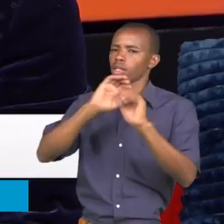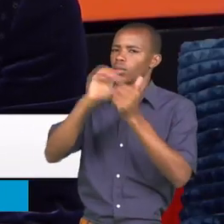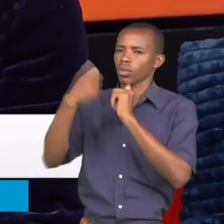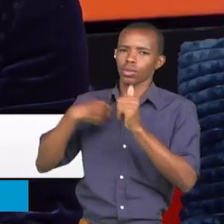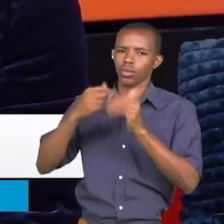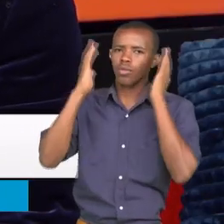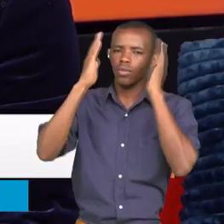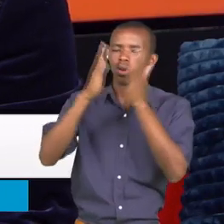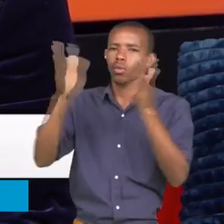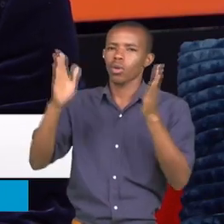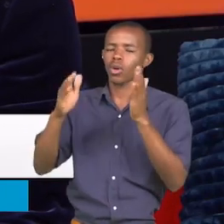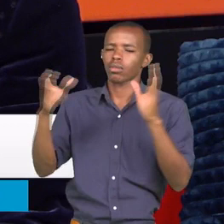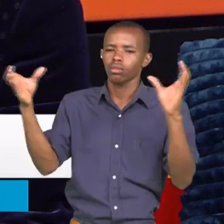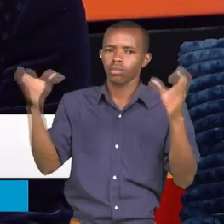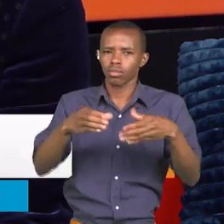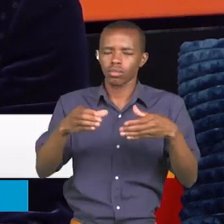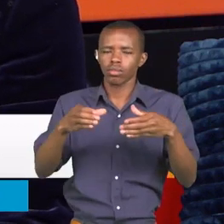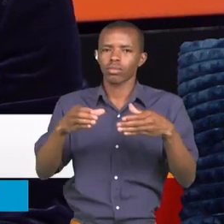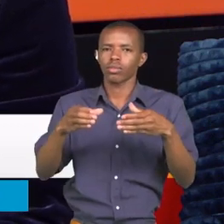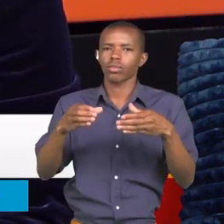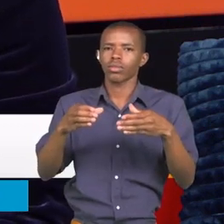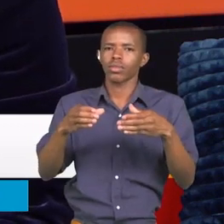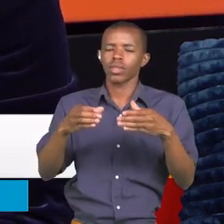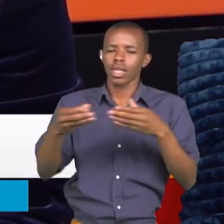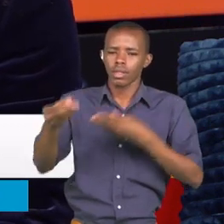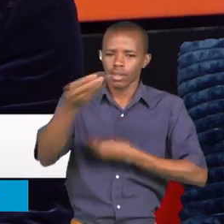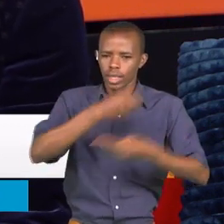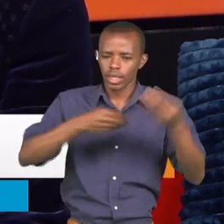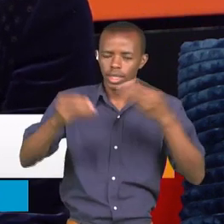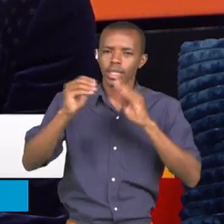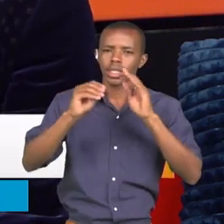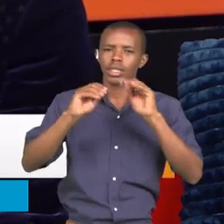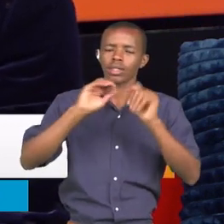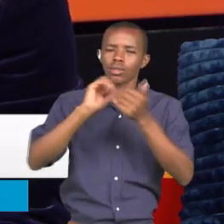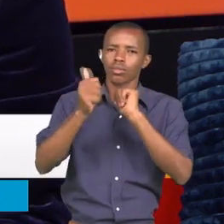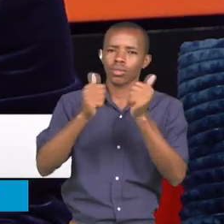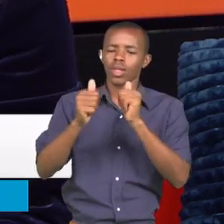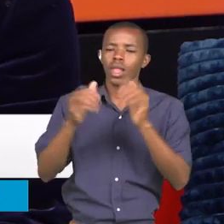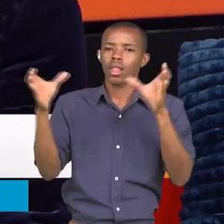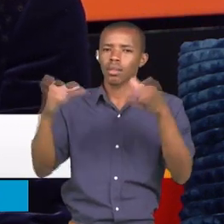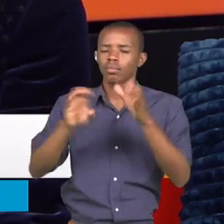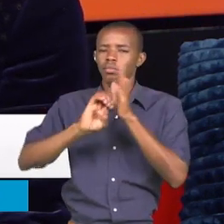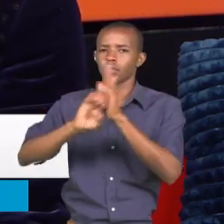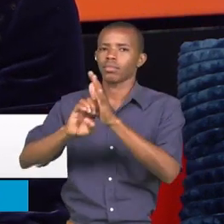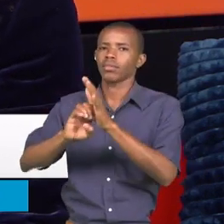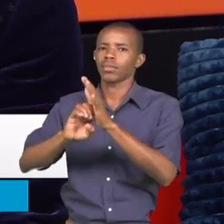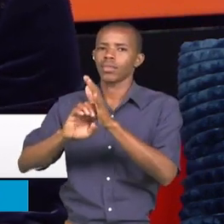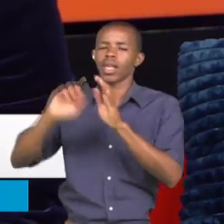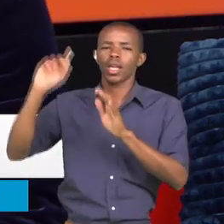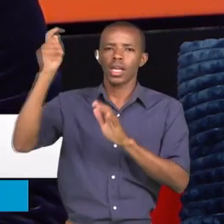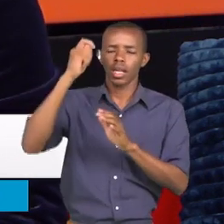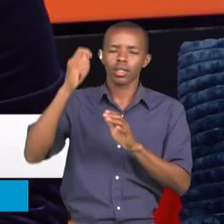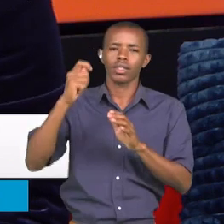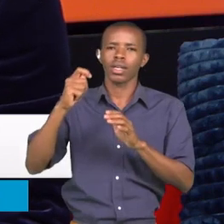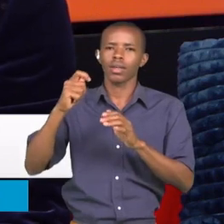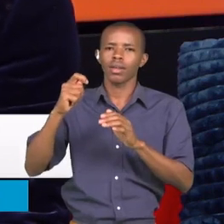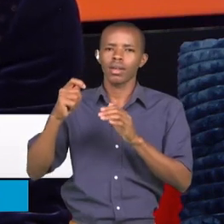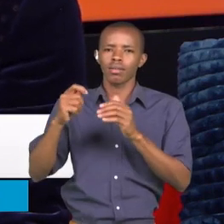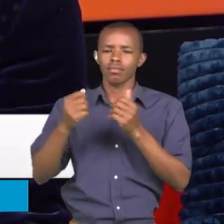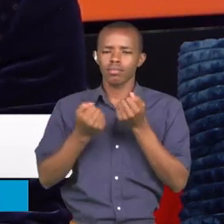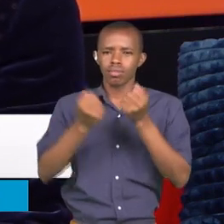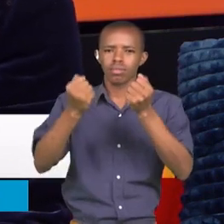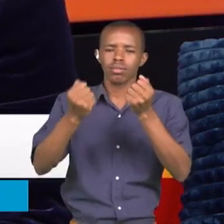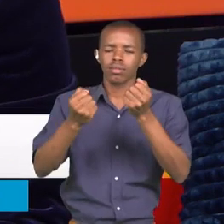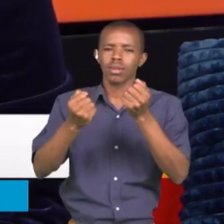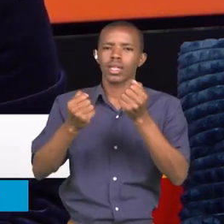focus more on brands. You know, brands kind of sell sports. They have these brands, for example, Kenya National Rally Championships. They have these brands